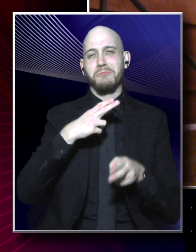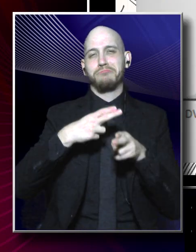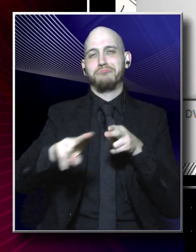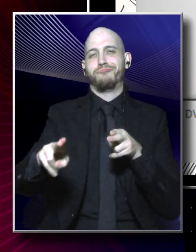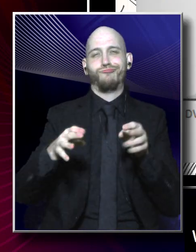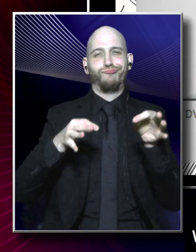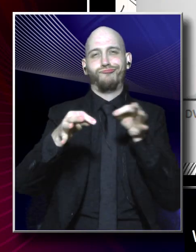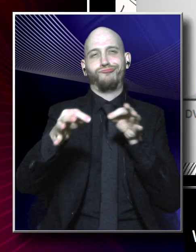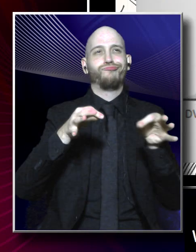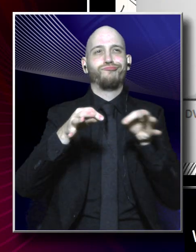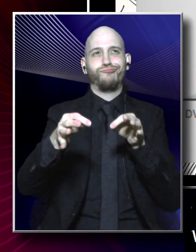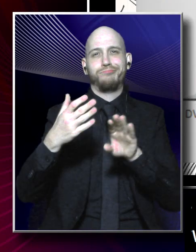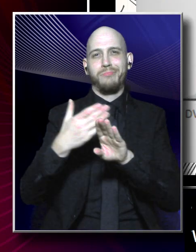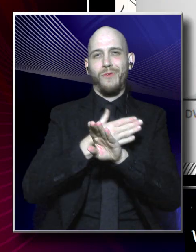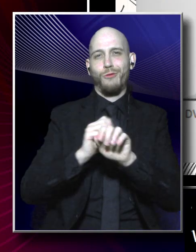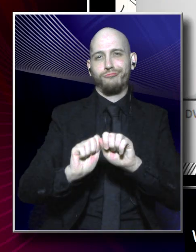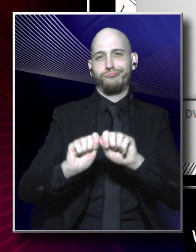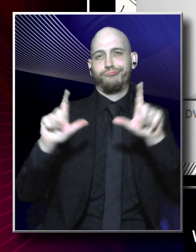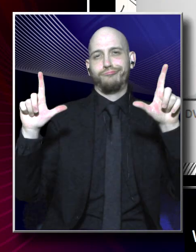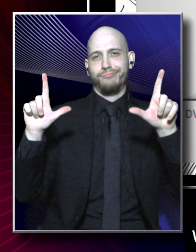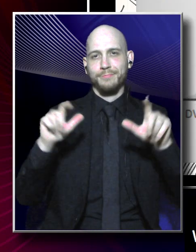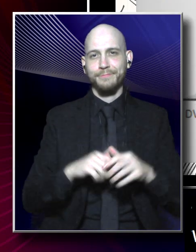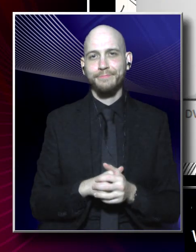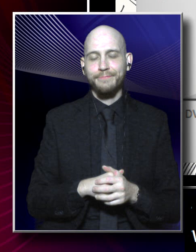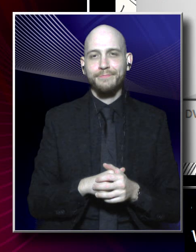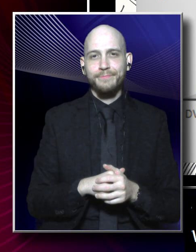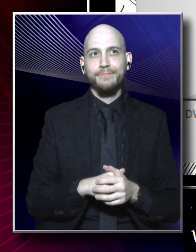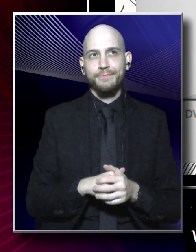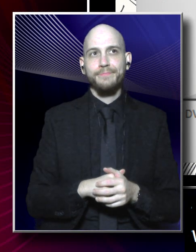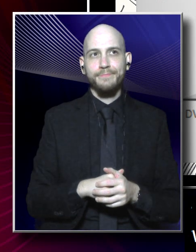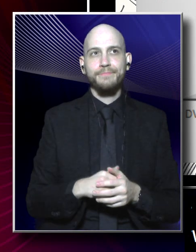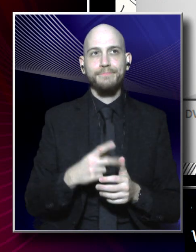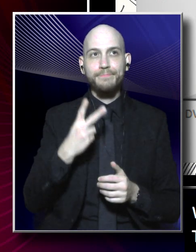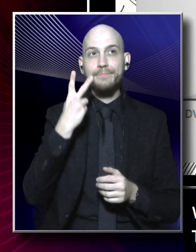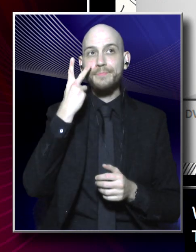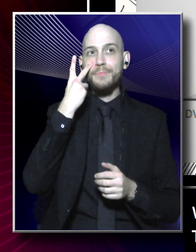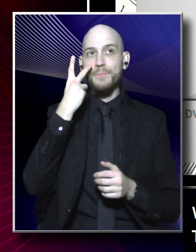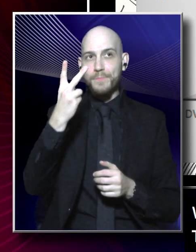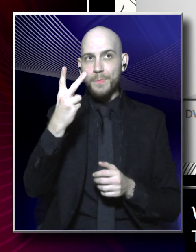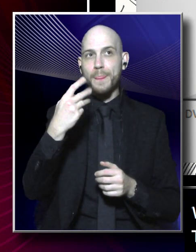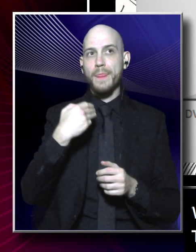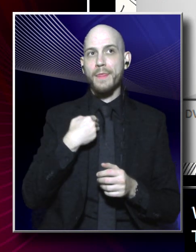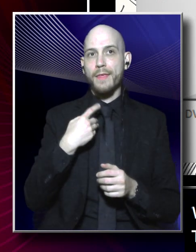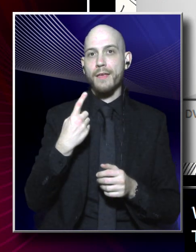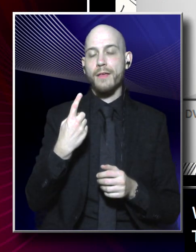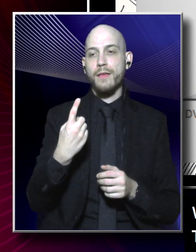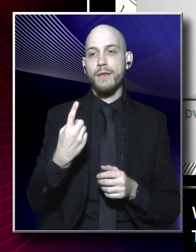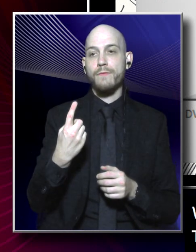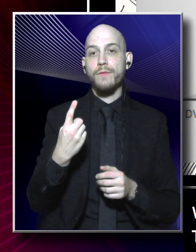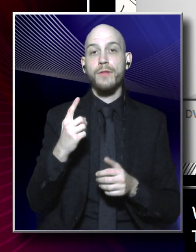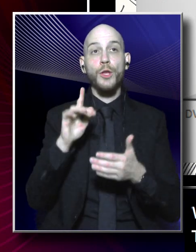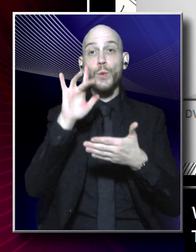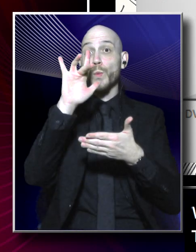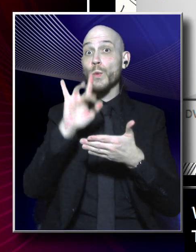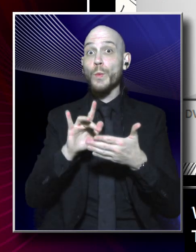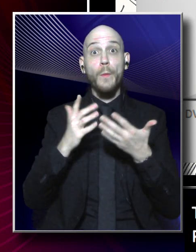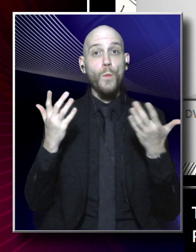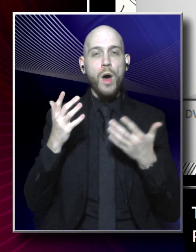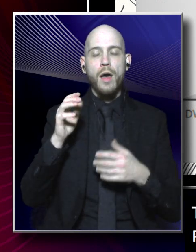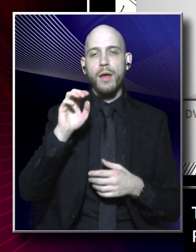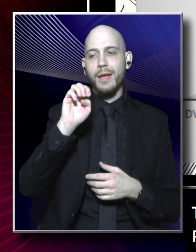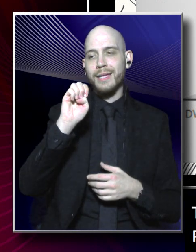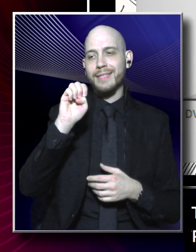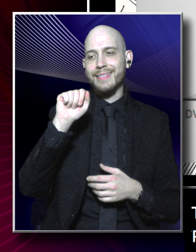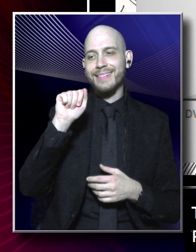up. You'll notice that there's one column, and that's Eastern Highland Regions that has no data. They do